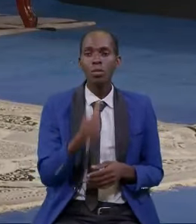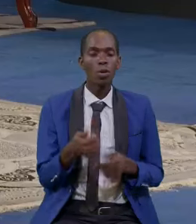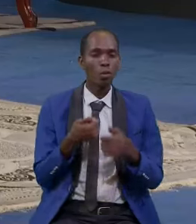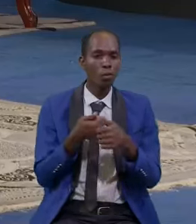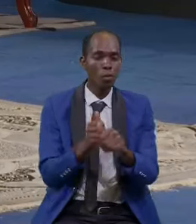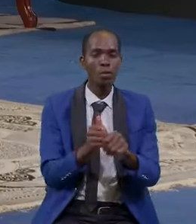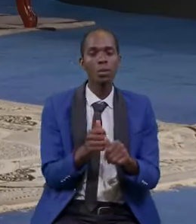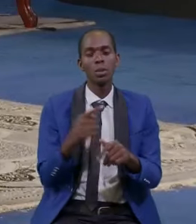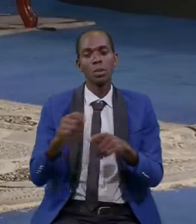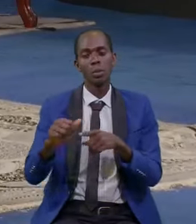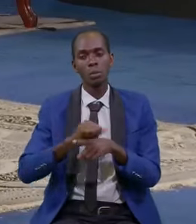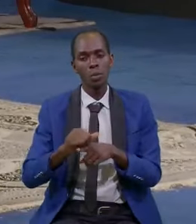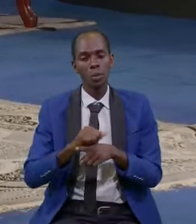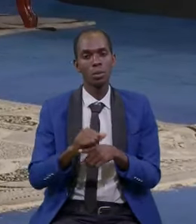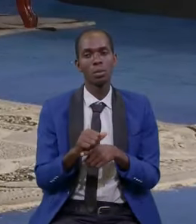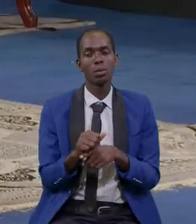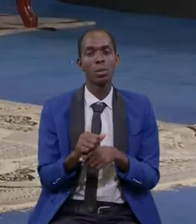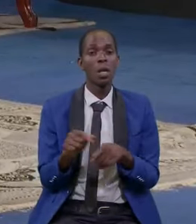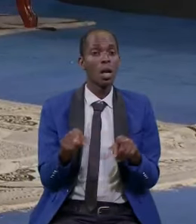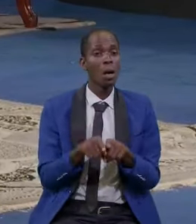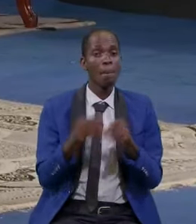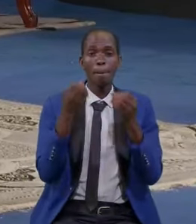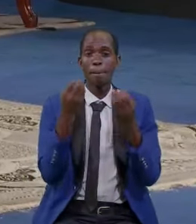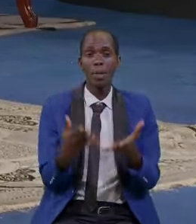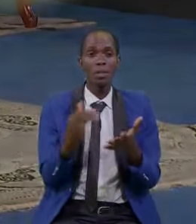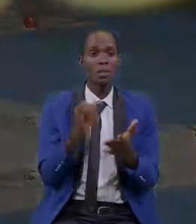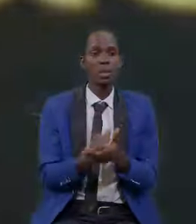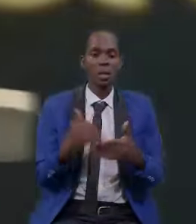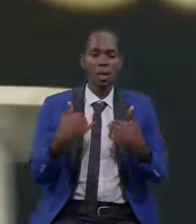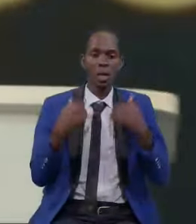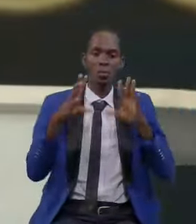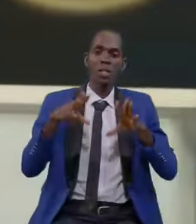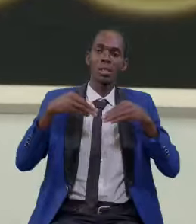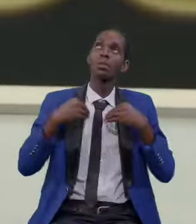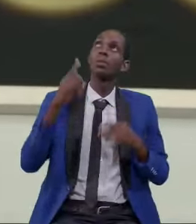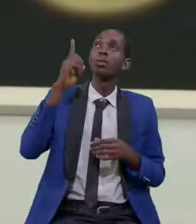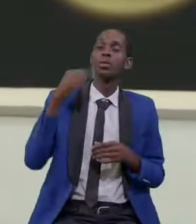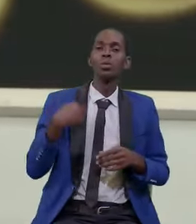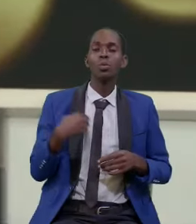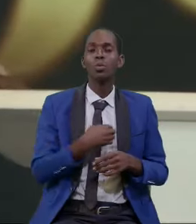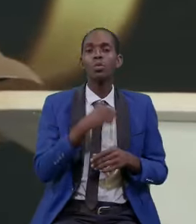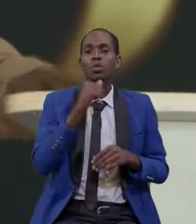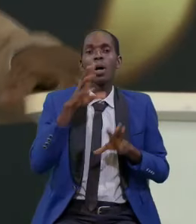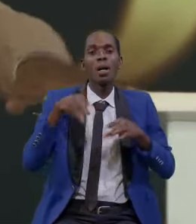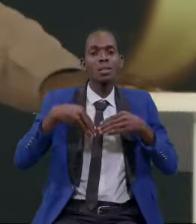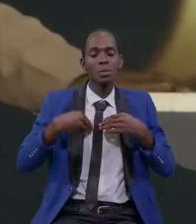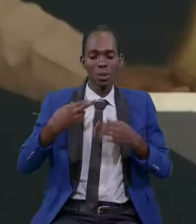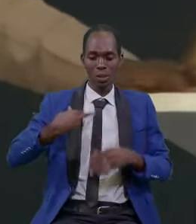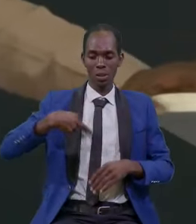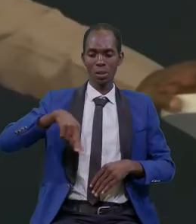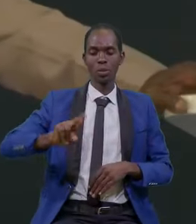practices. As many as received him, we're not receiving religion. We're not